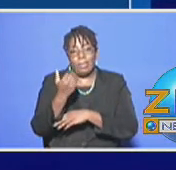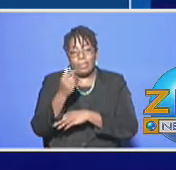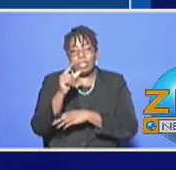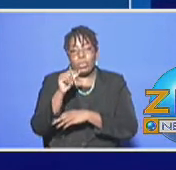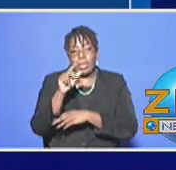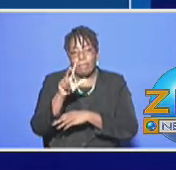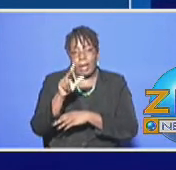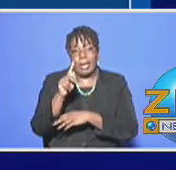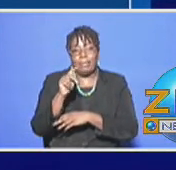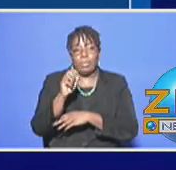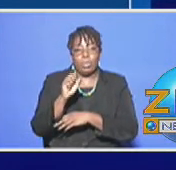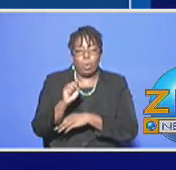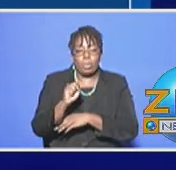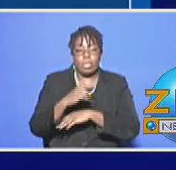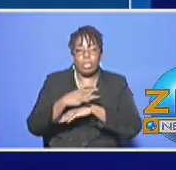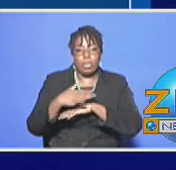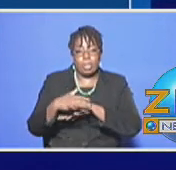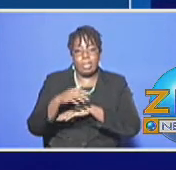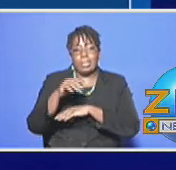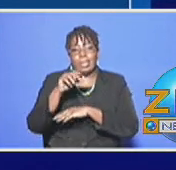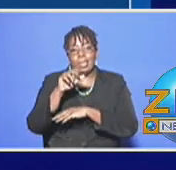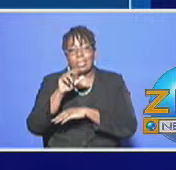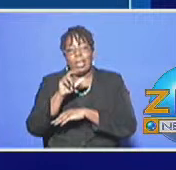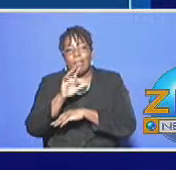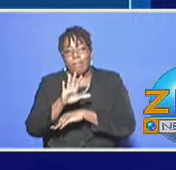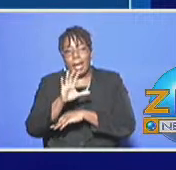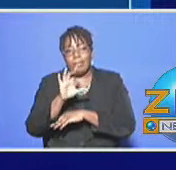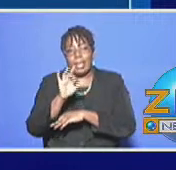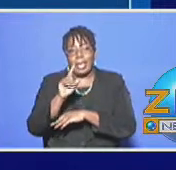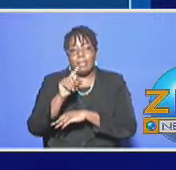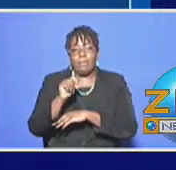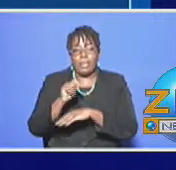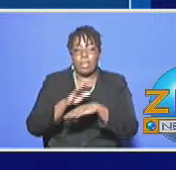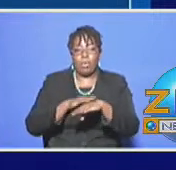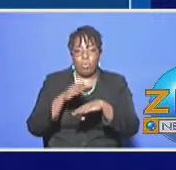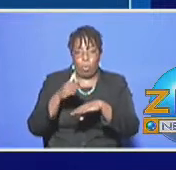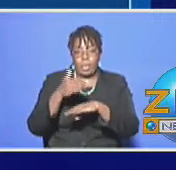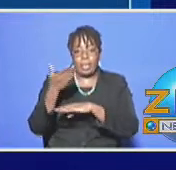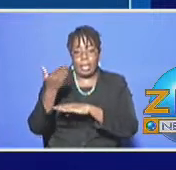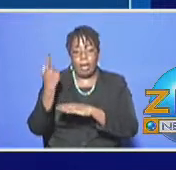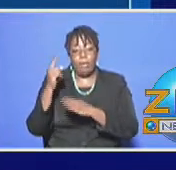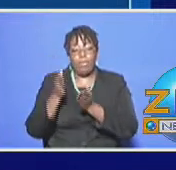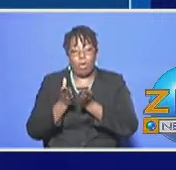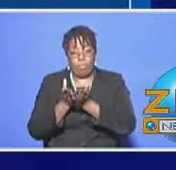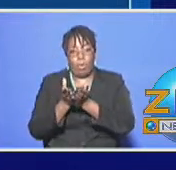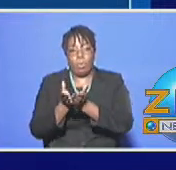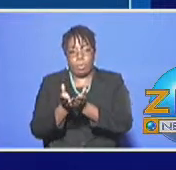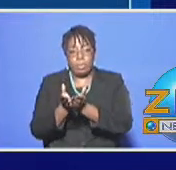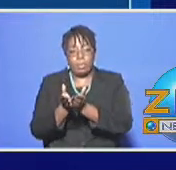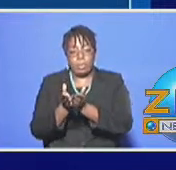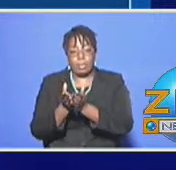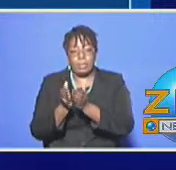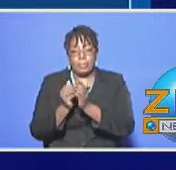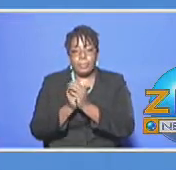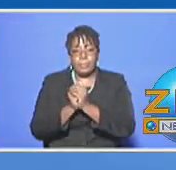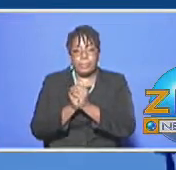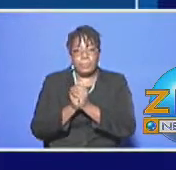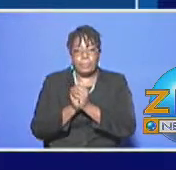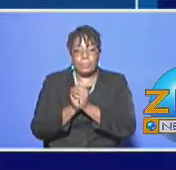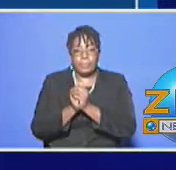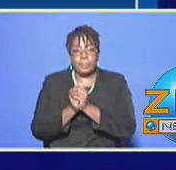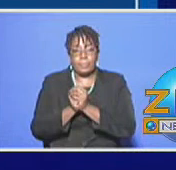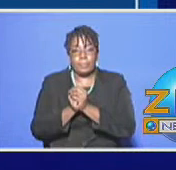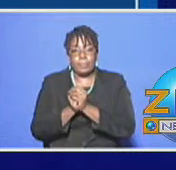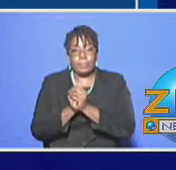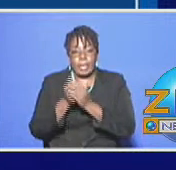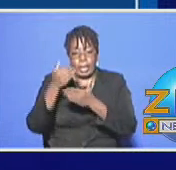25 knots, wave heights 5 to 8 feet over the ocean. So we have an advisory in place for boaters in the central and southeastern islands into Thursday. Now, as